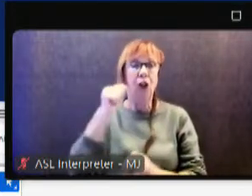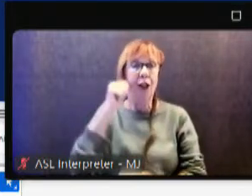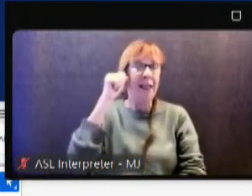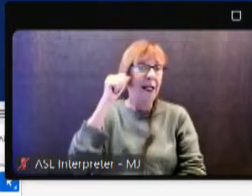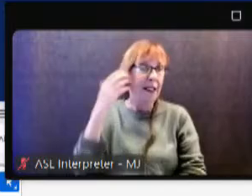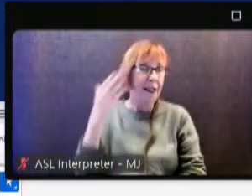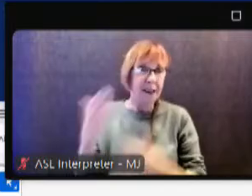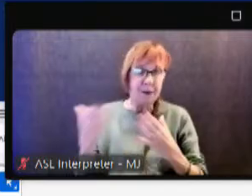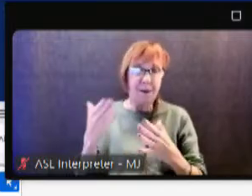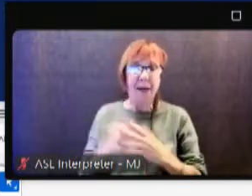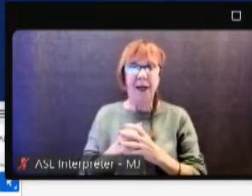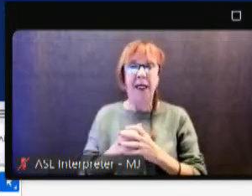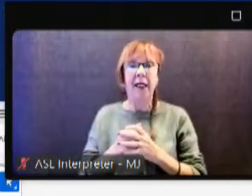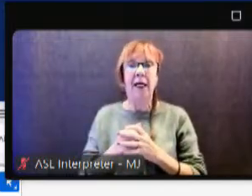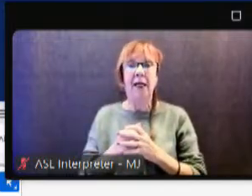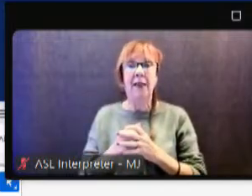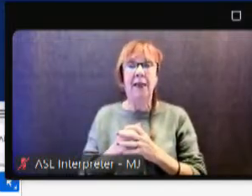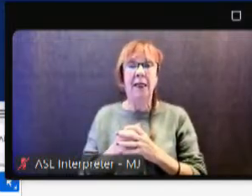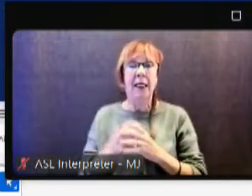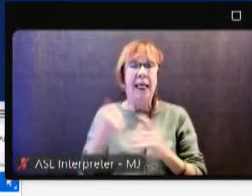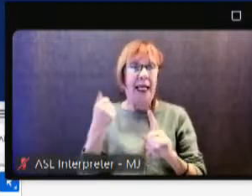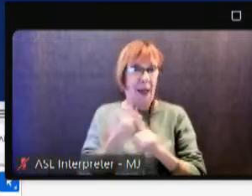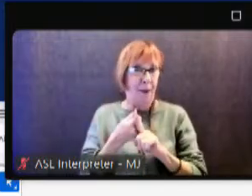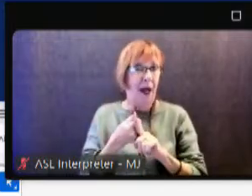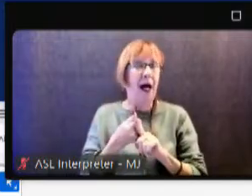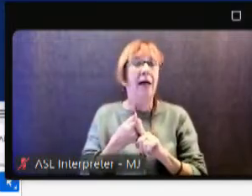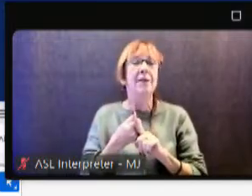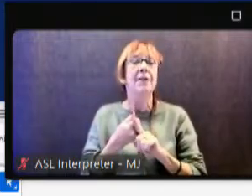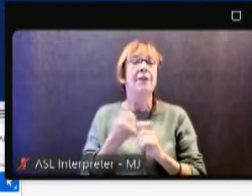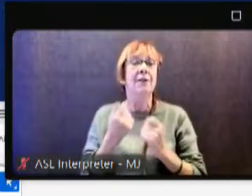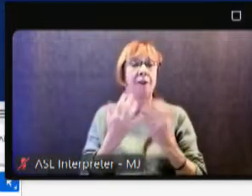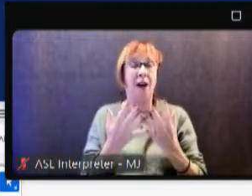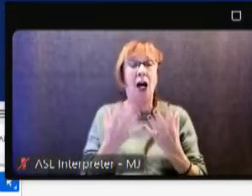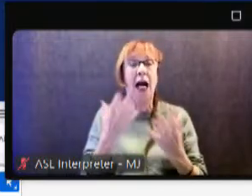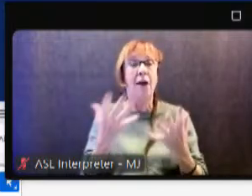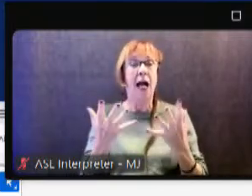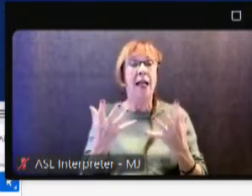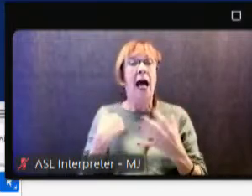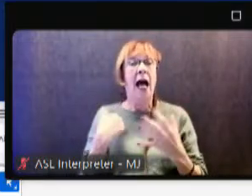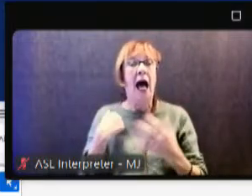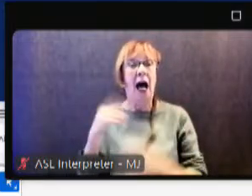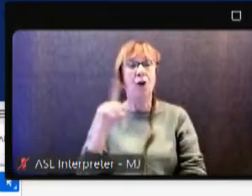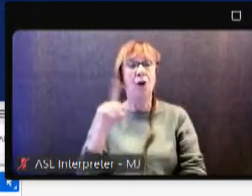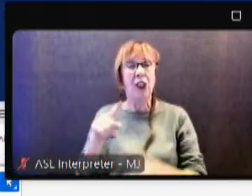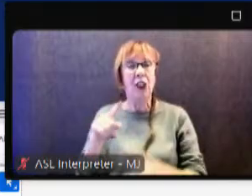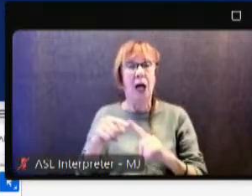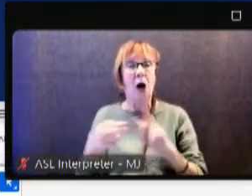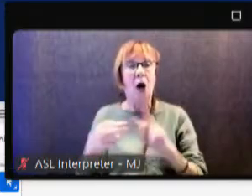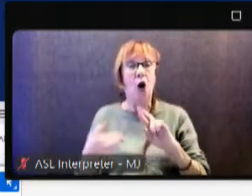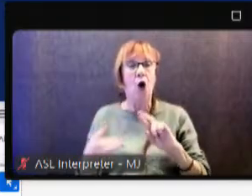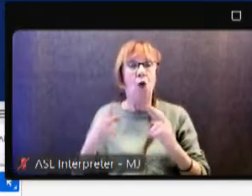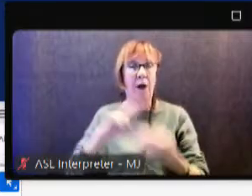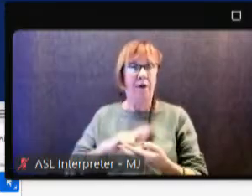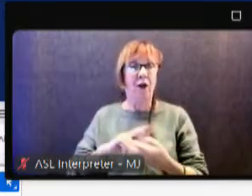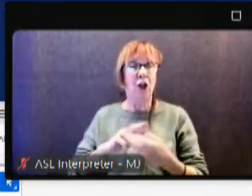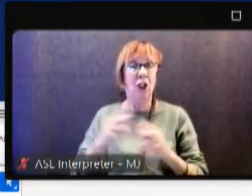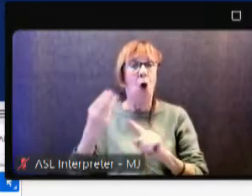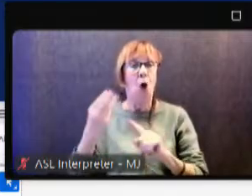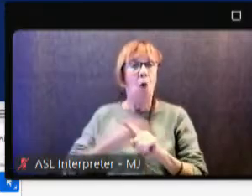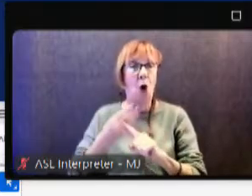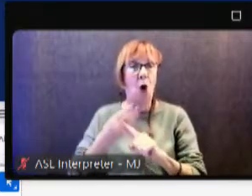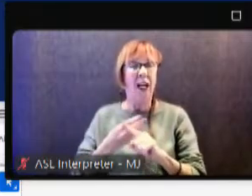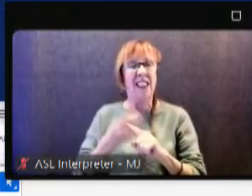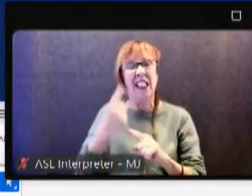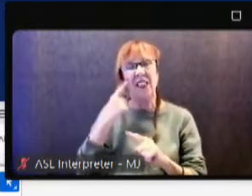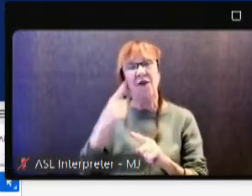wildfires and may have questions about reverse mortgage. The workshop is designed for older adults to better understand